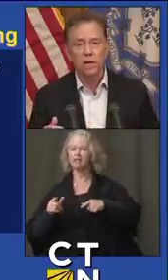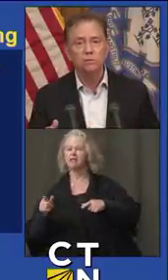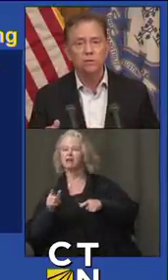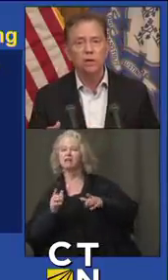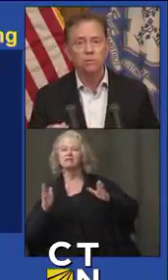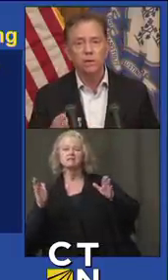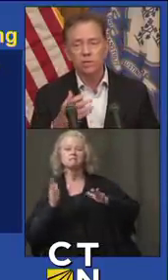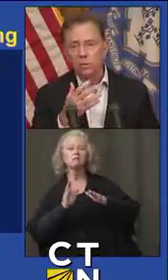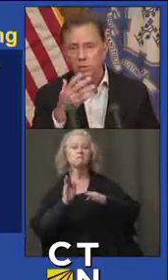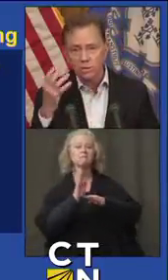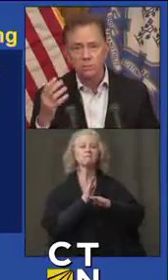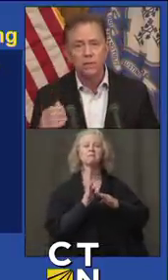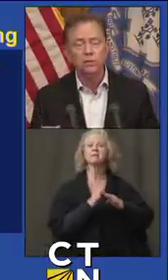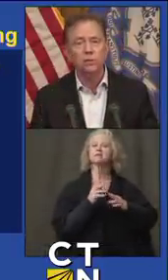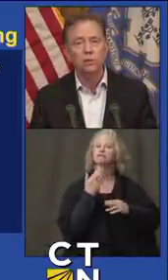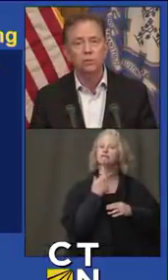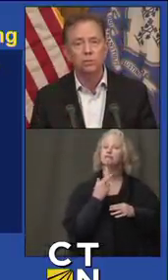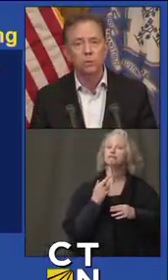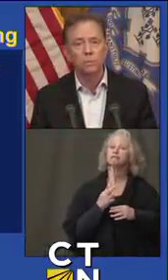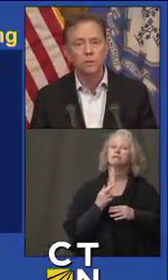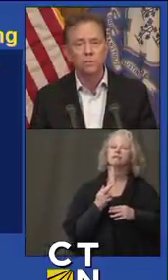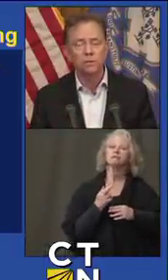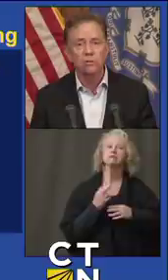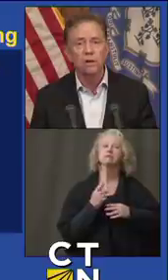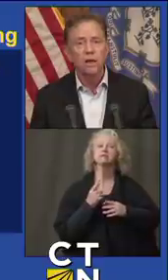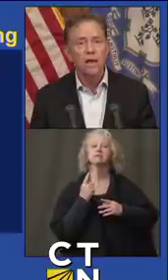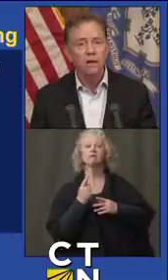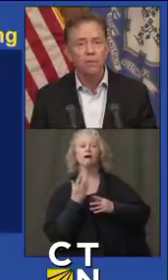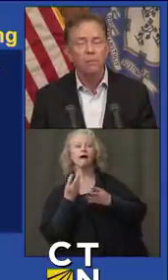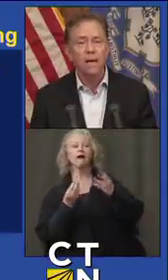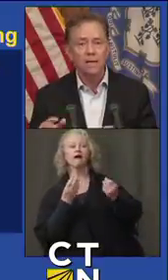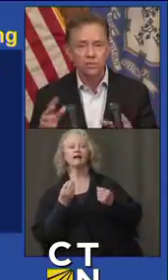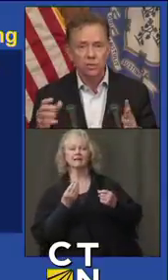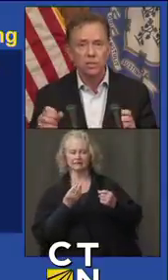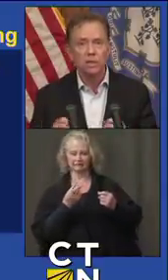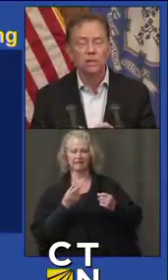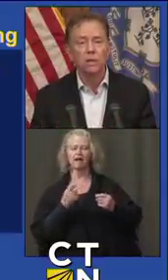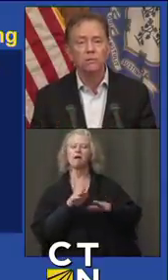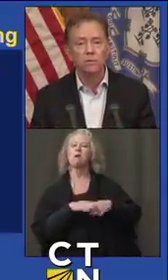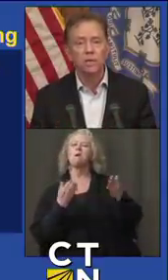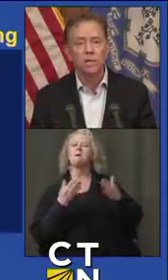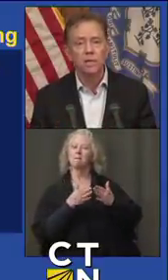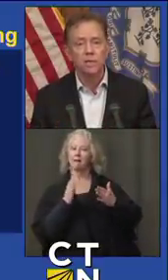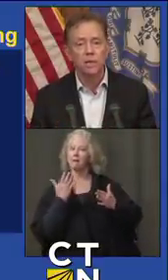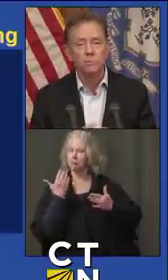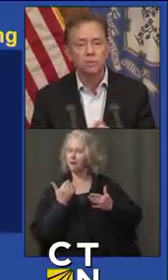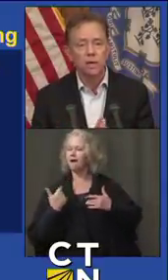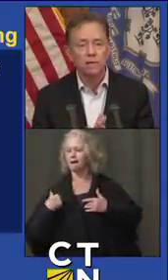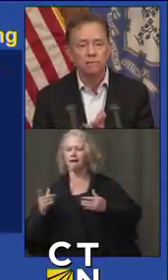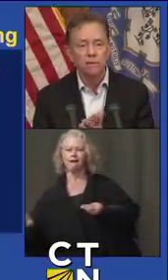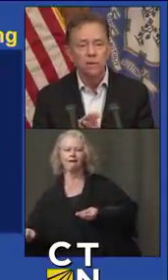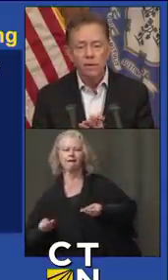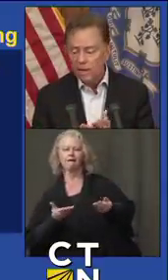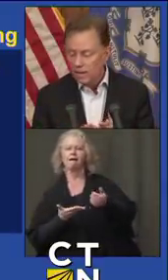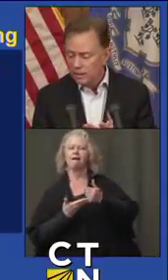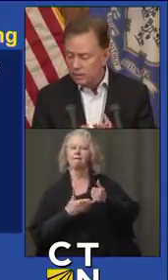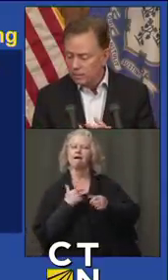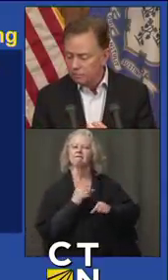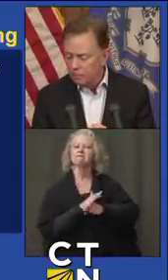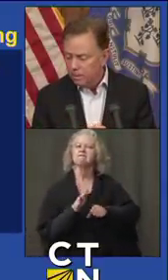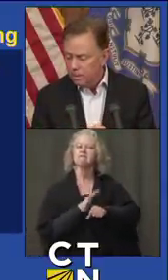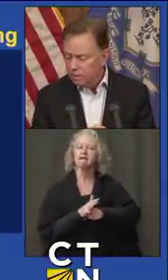those outside restaurants and make sure that those small businesses have the masks and the gloves they need to keep safe.